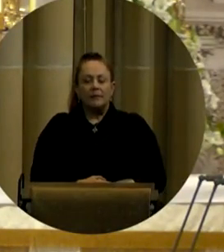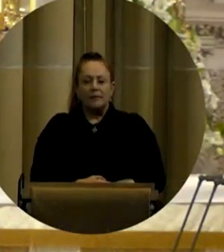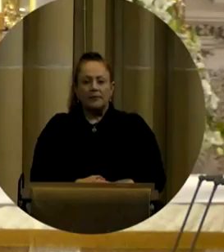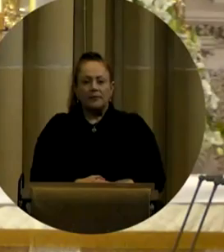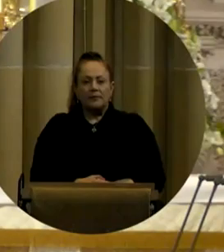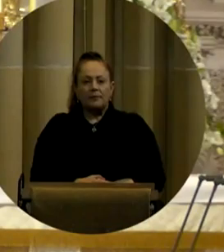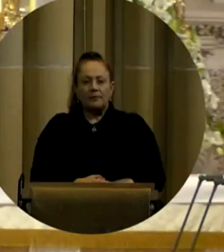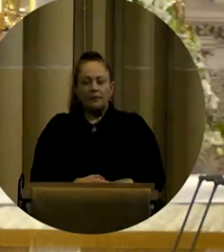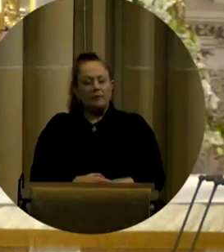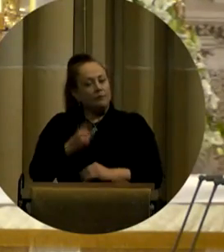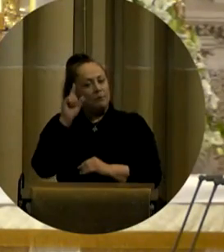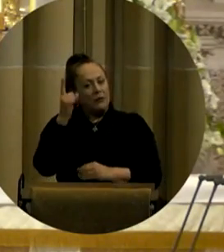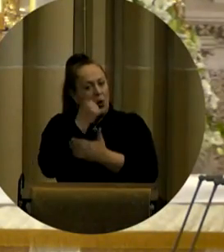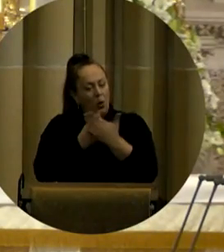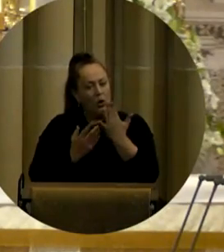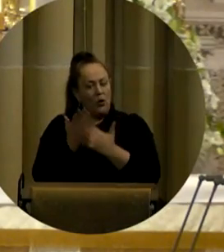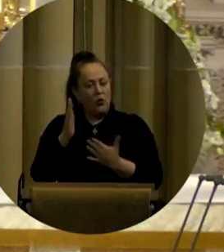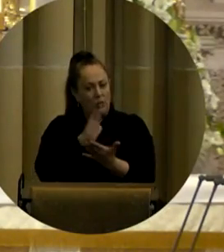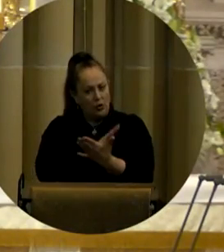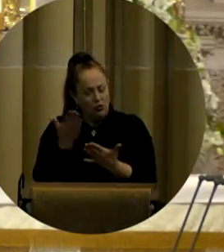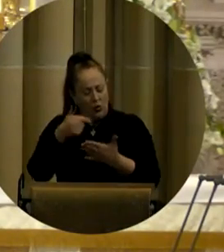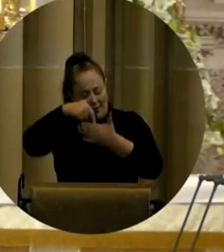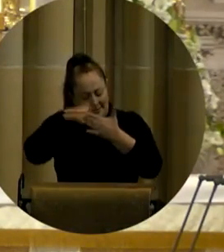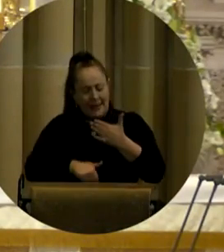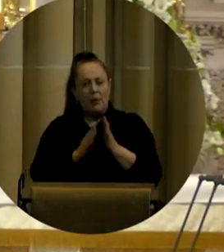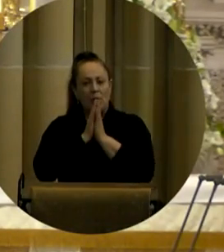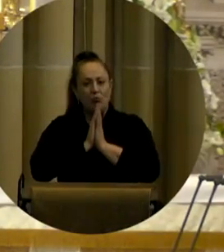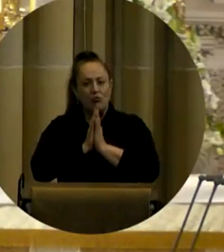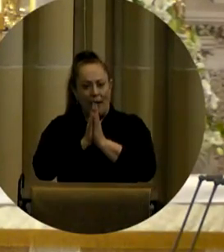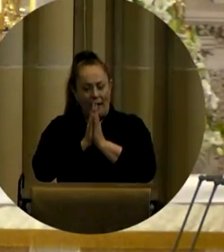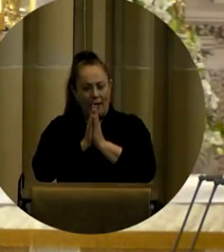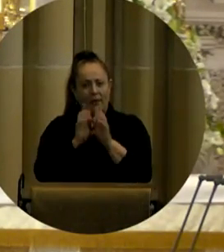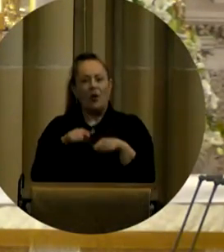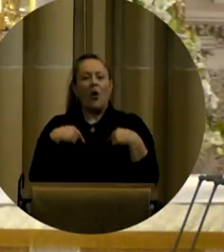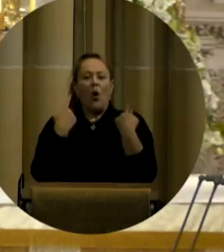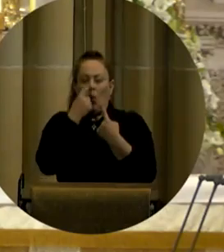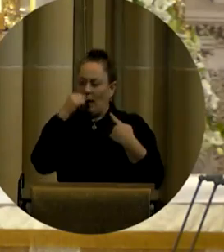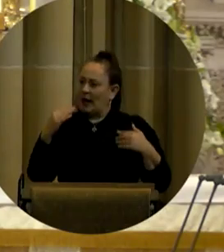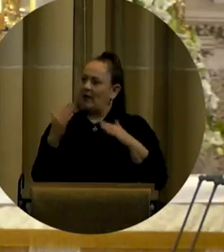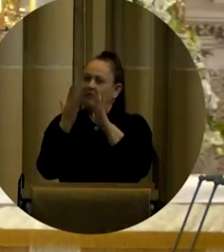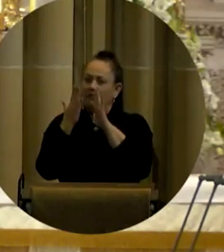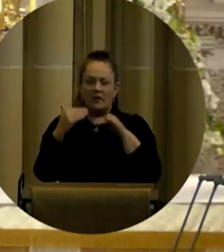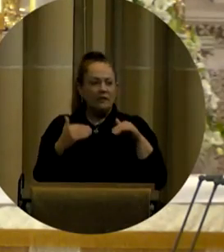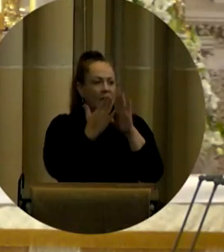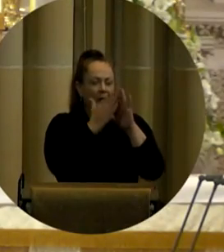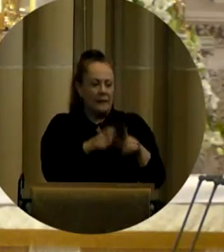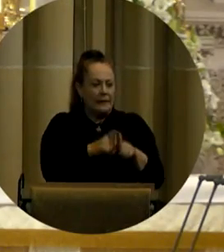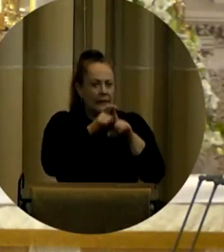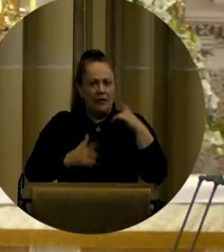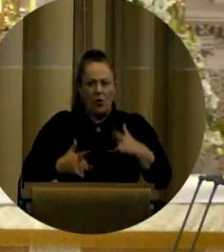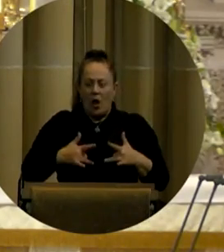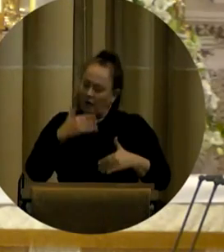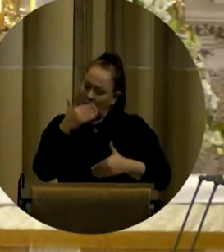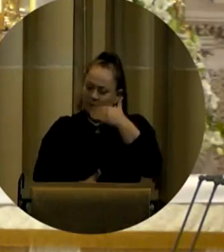But with true and deep prayer, we can face the dreams and difficulties head